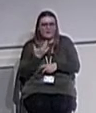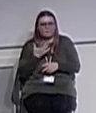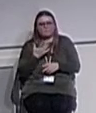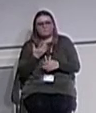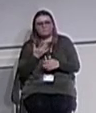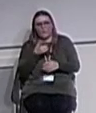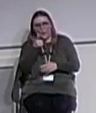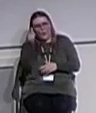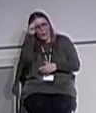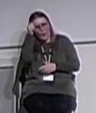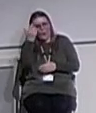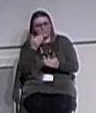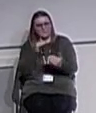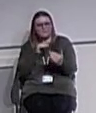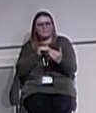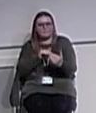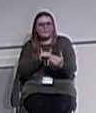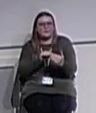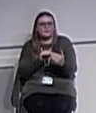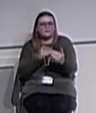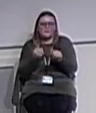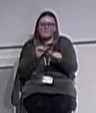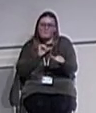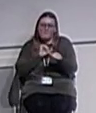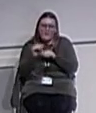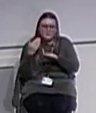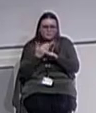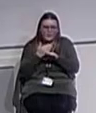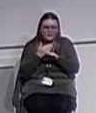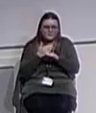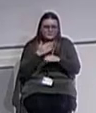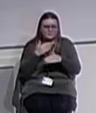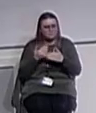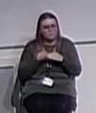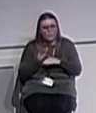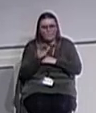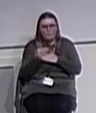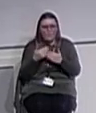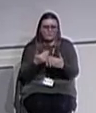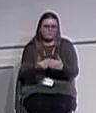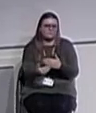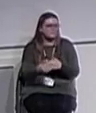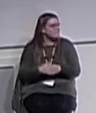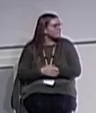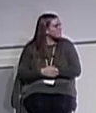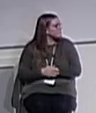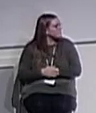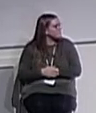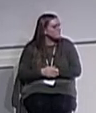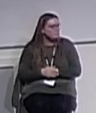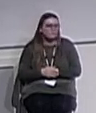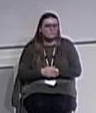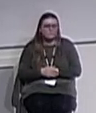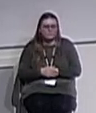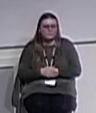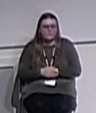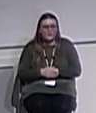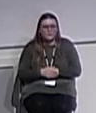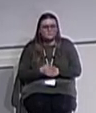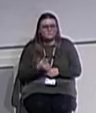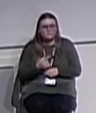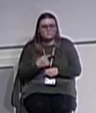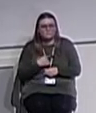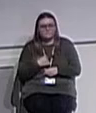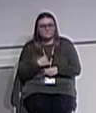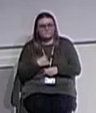and thinking of best practice for taking teaching forward. And so that's good, because it means that we can teach about things that we're really interested in.